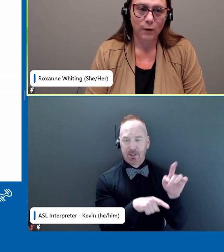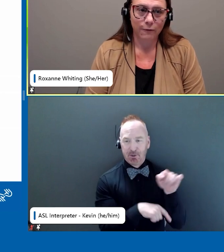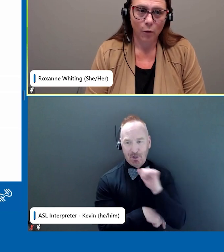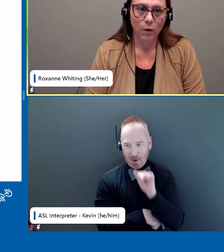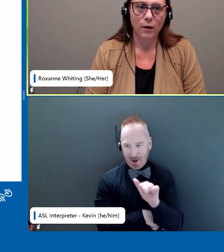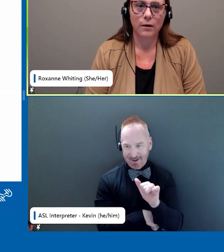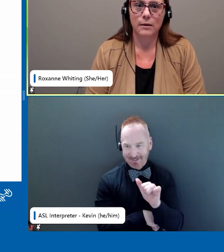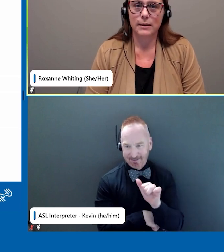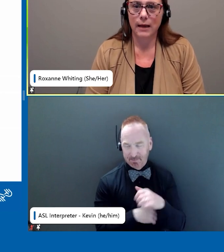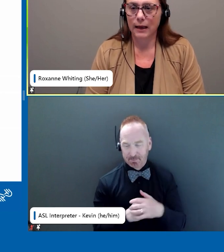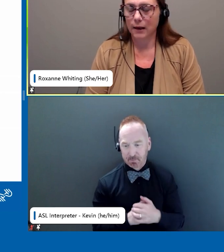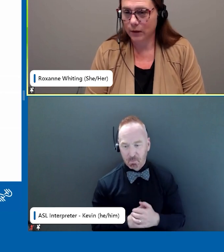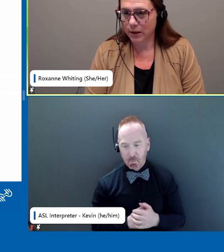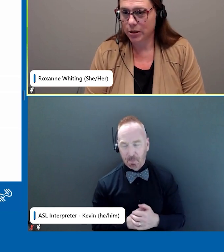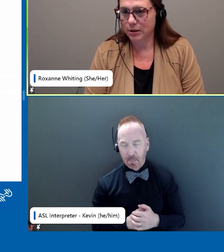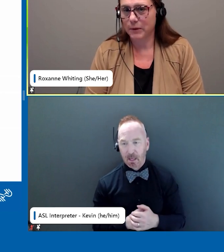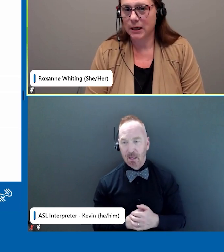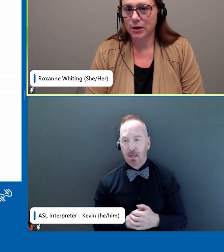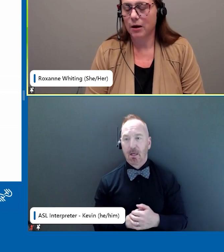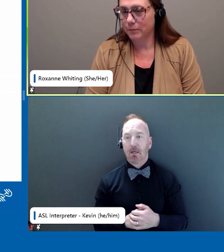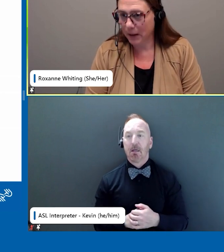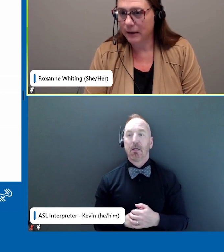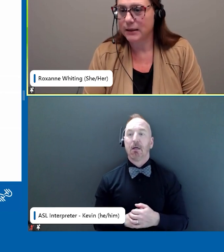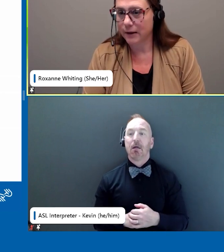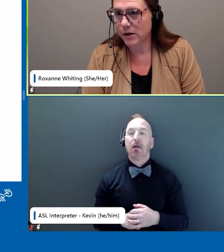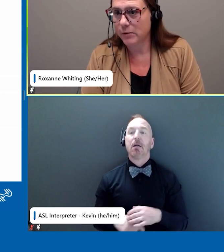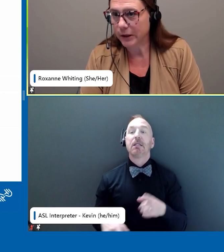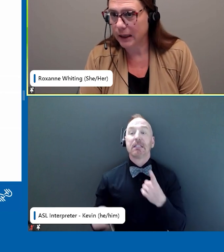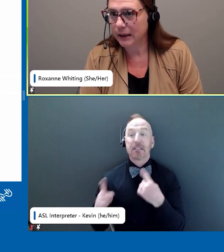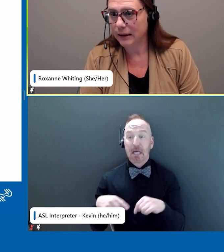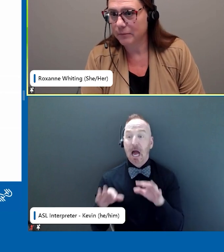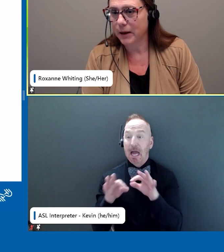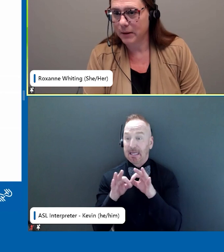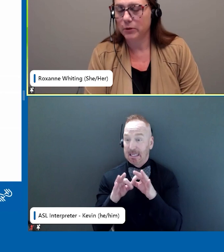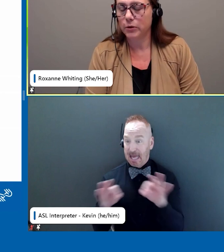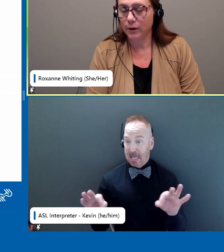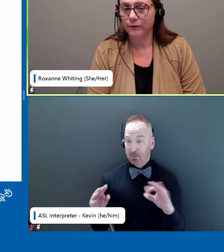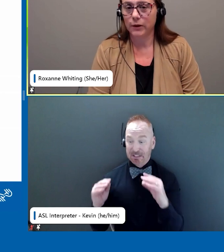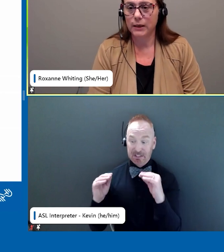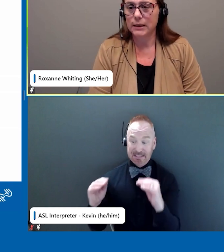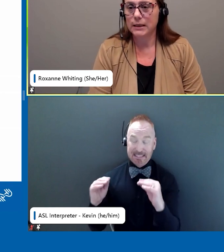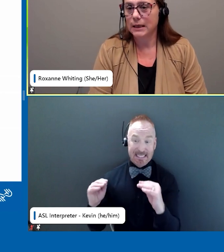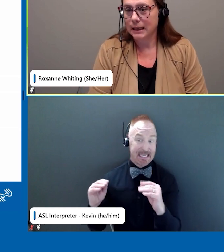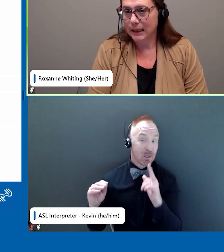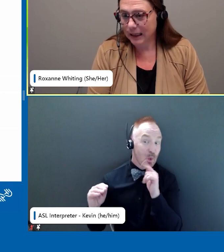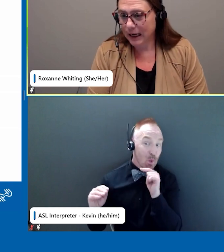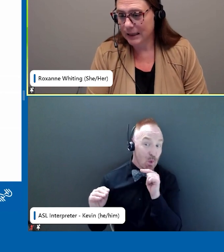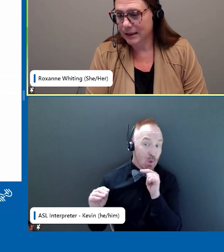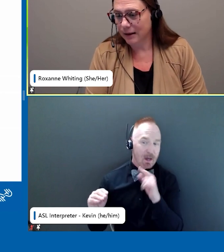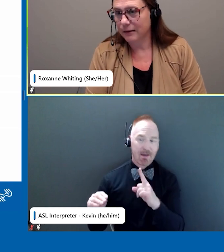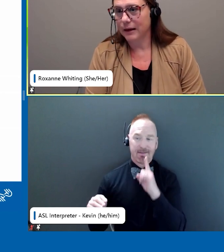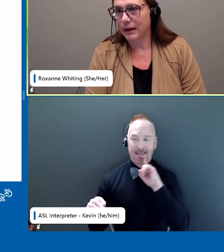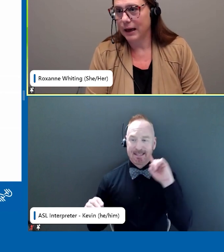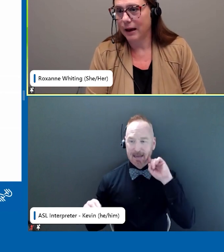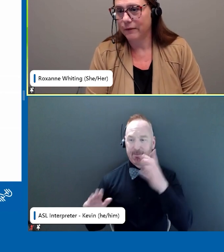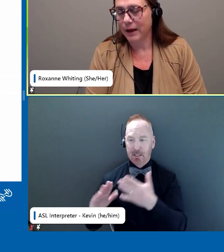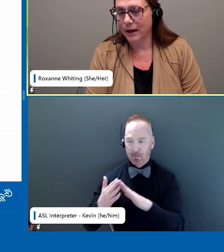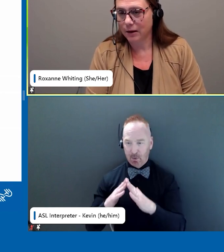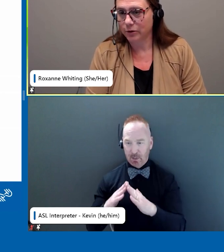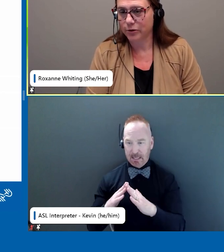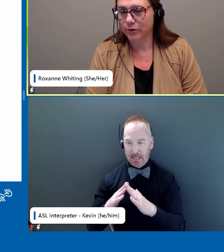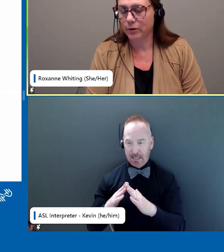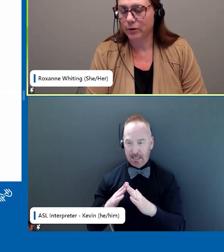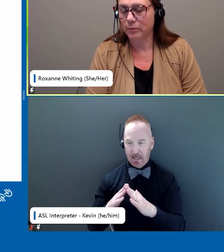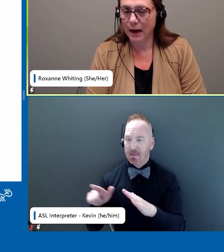strong support for sign language being taught by the deaf community, by people who are fluent in ASL and have